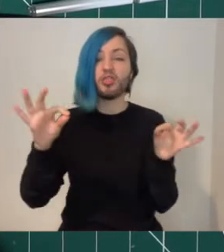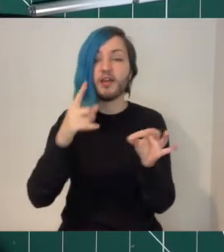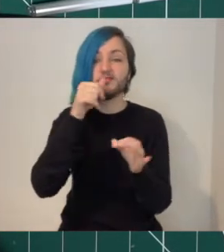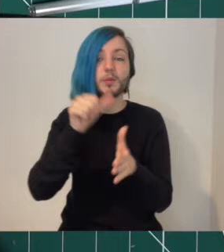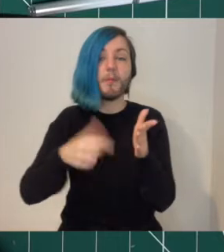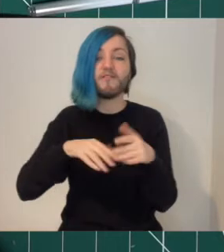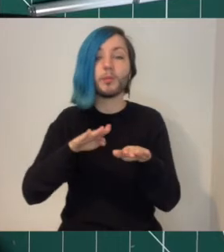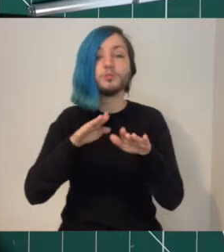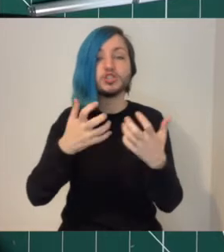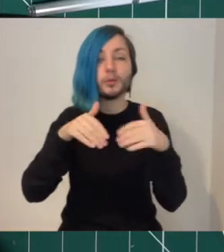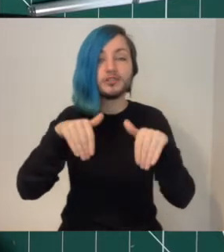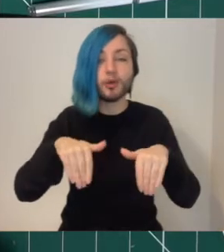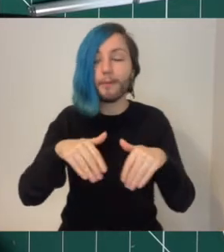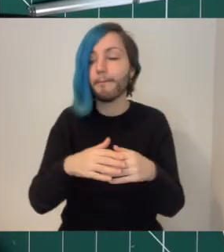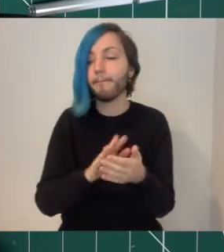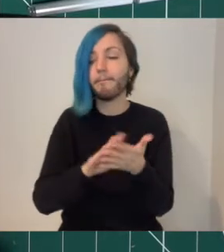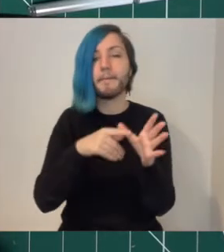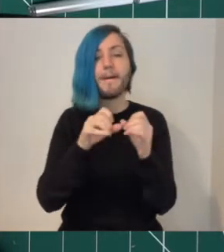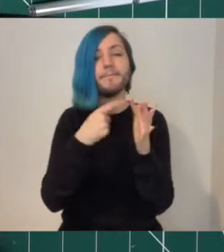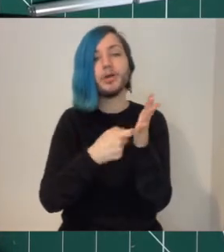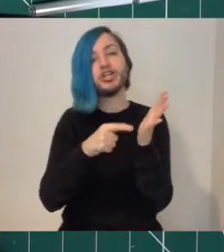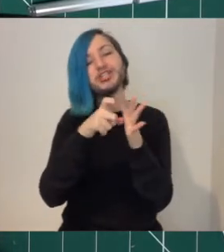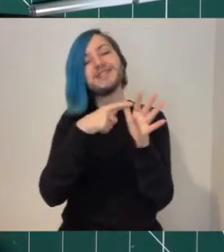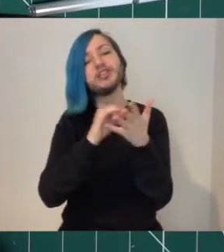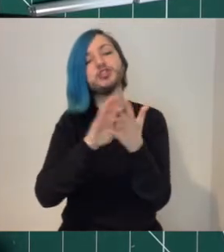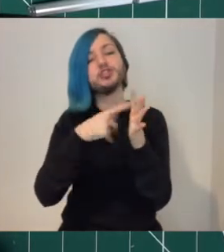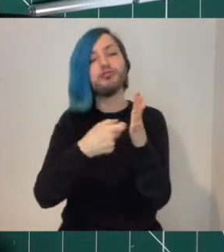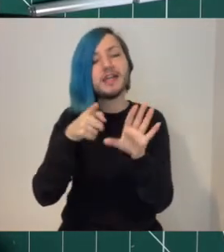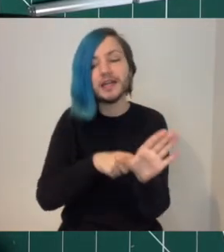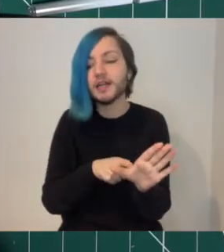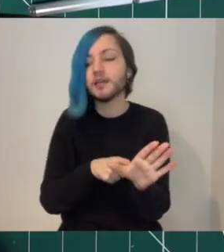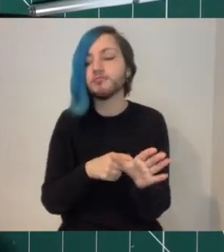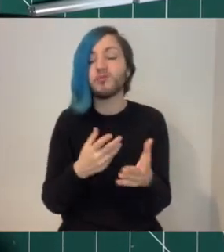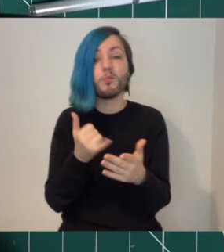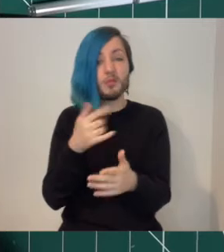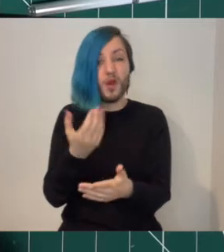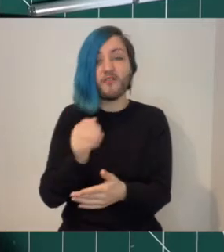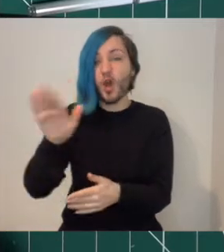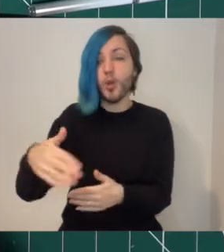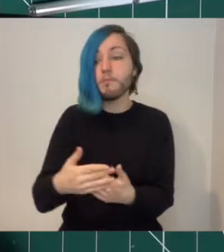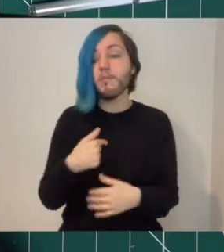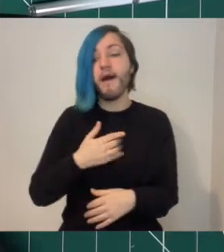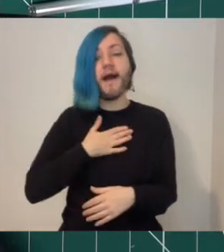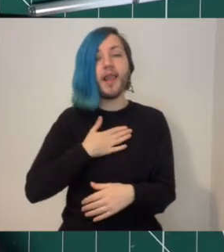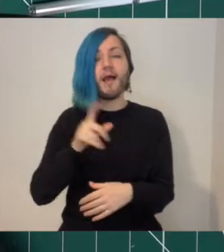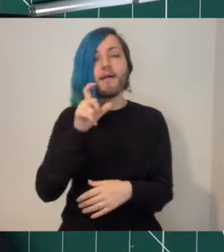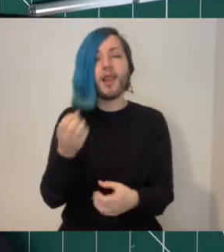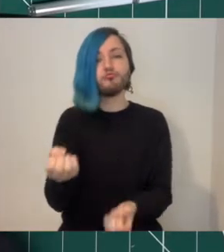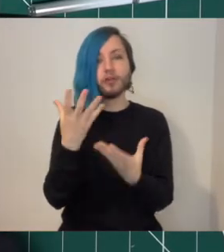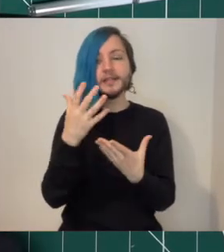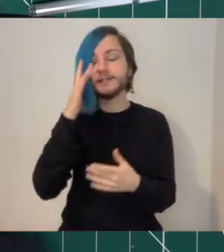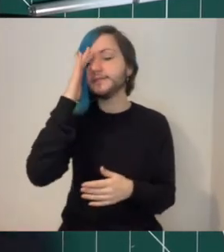thread you can buy from a haberdashery. You've probably got some lying around the house, but I tend to use these